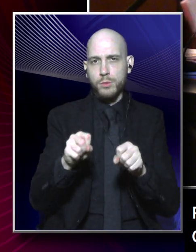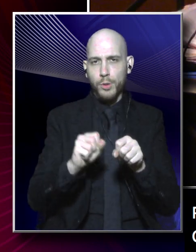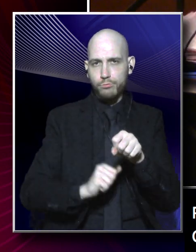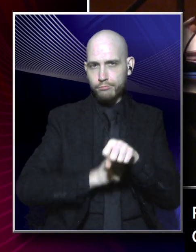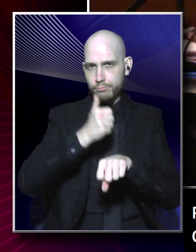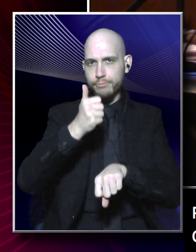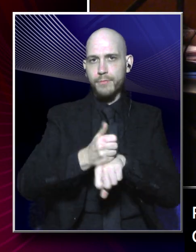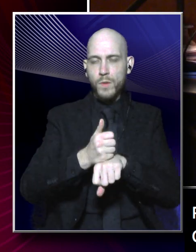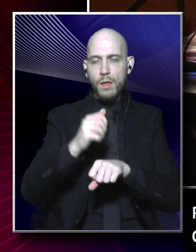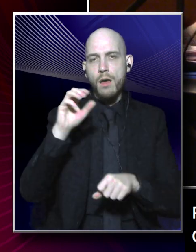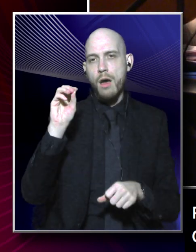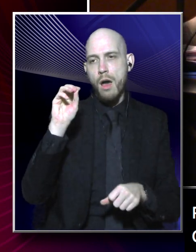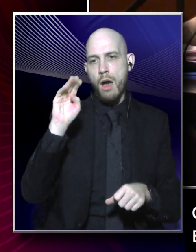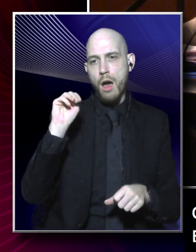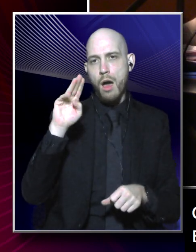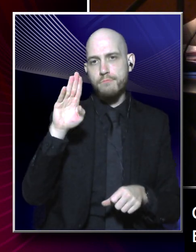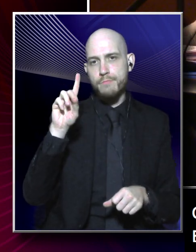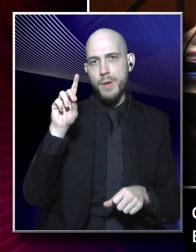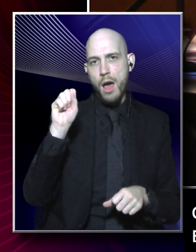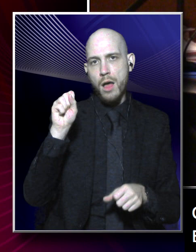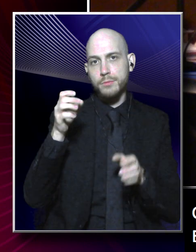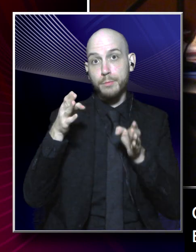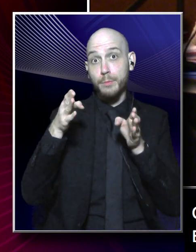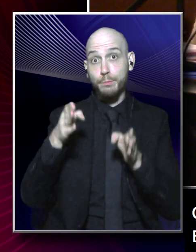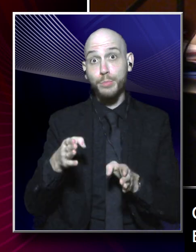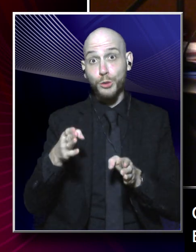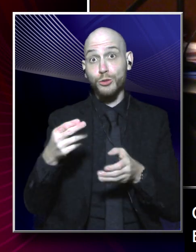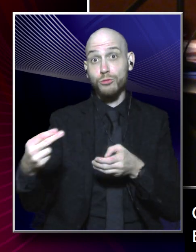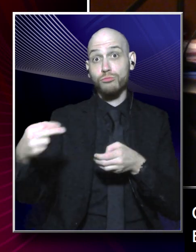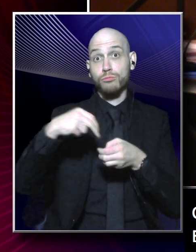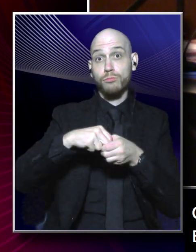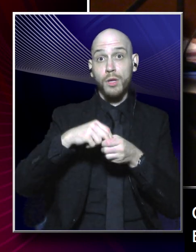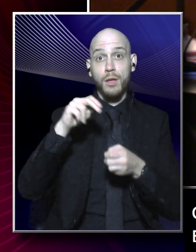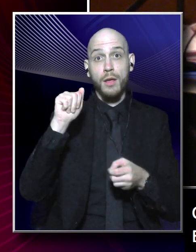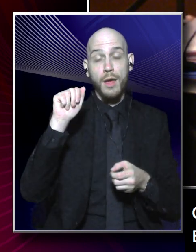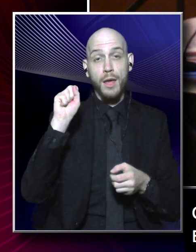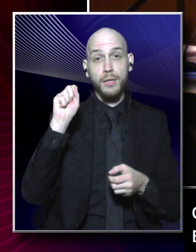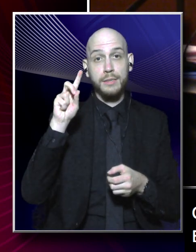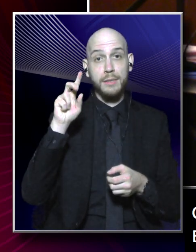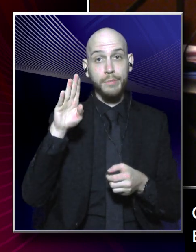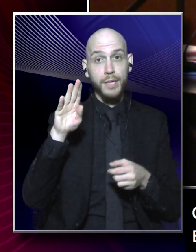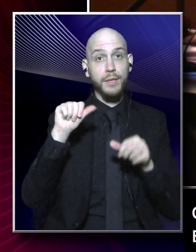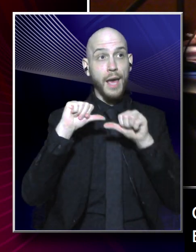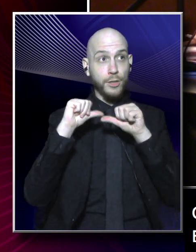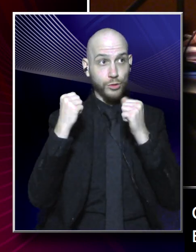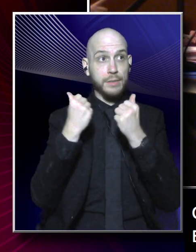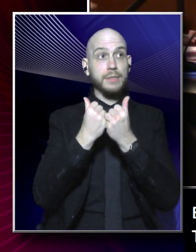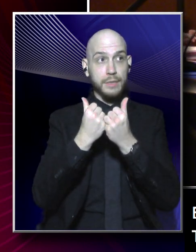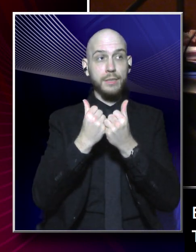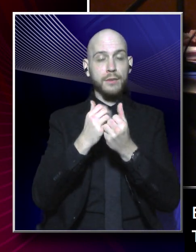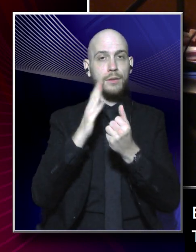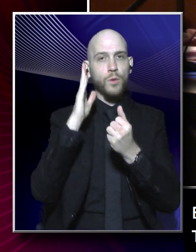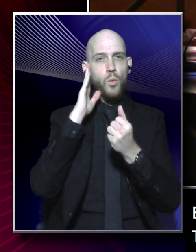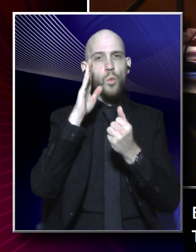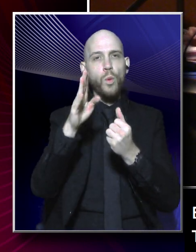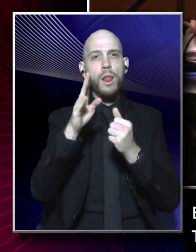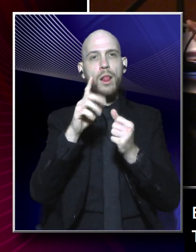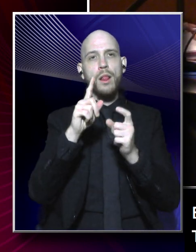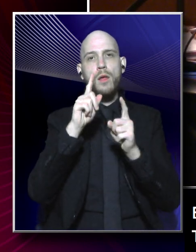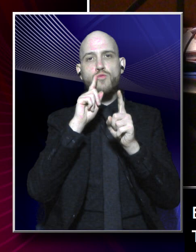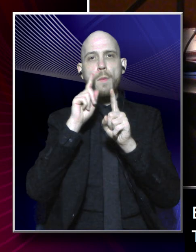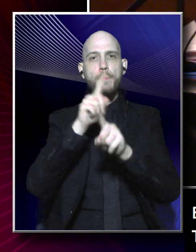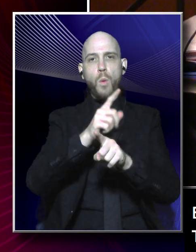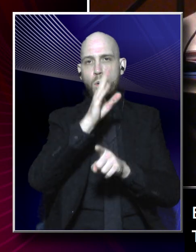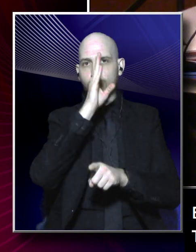being brought on to ASDB agency that would report directly to you about different staff